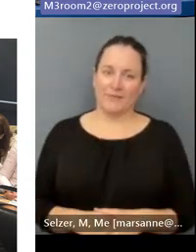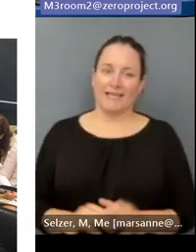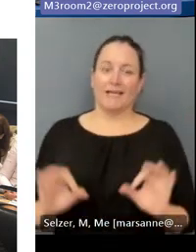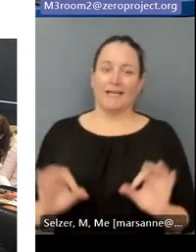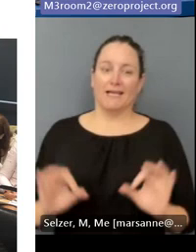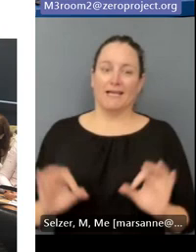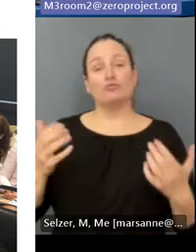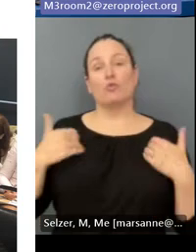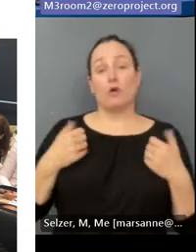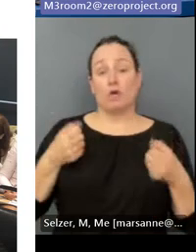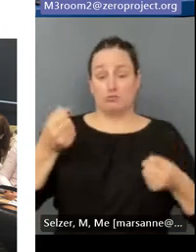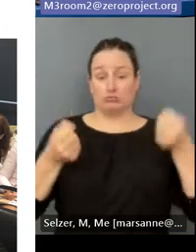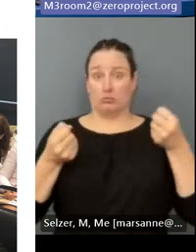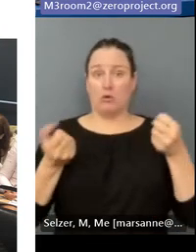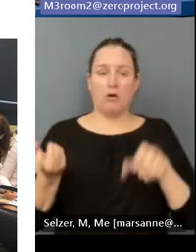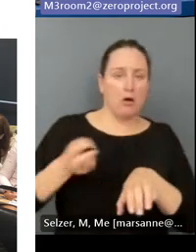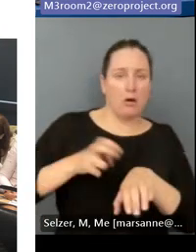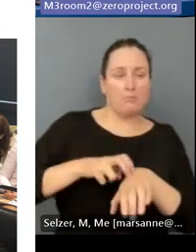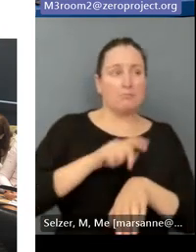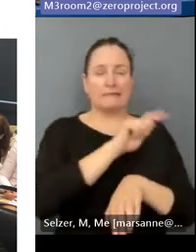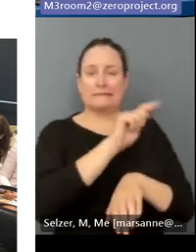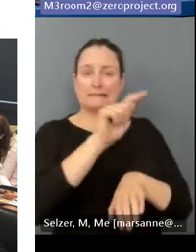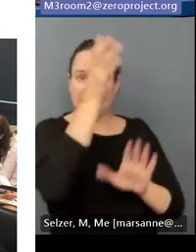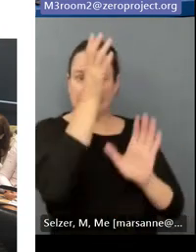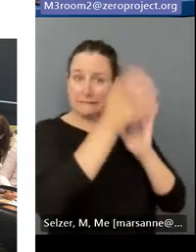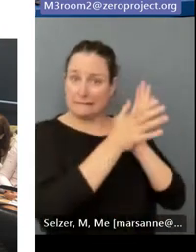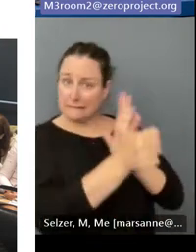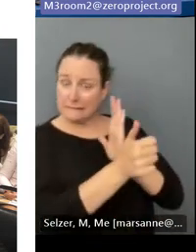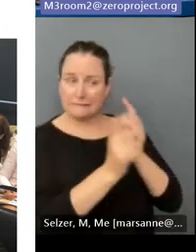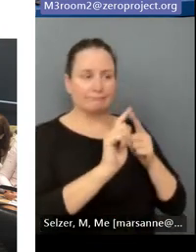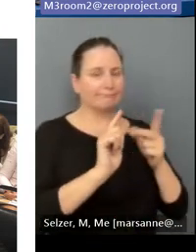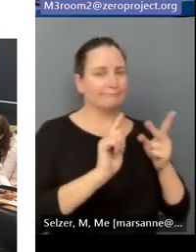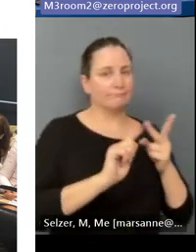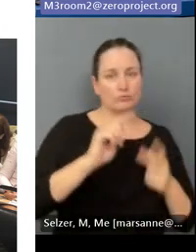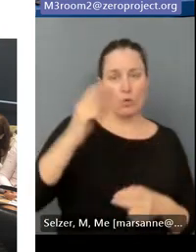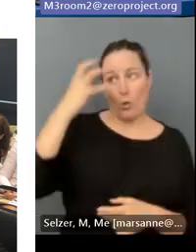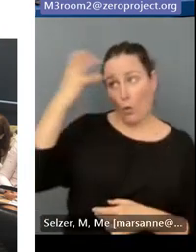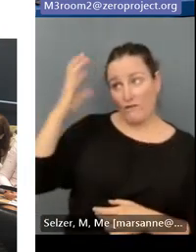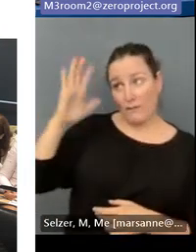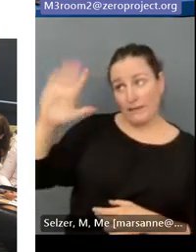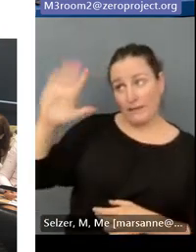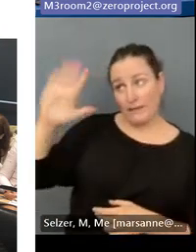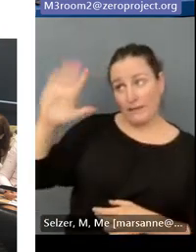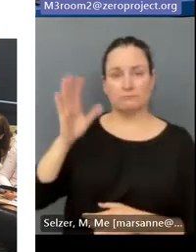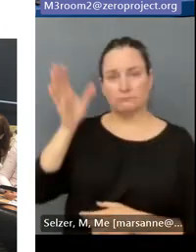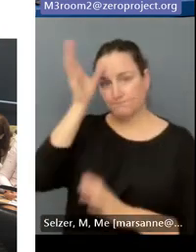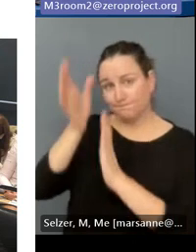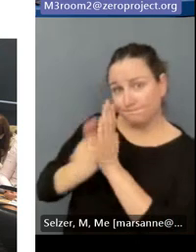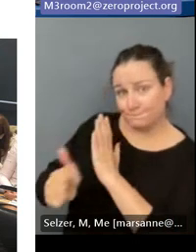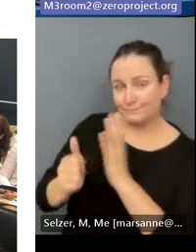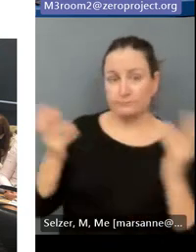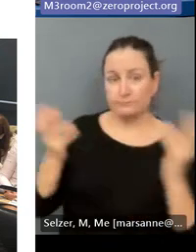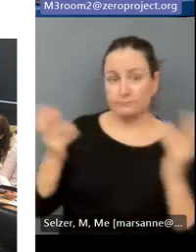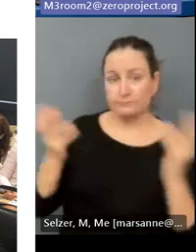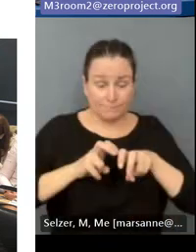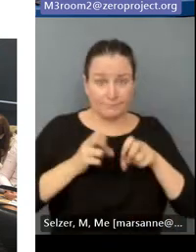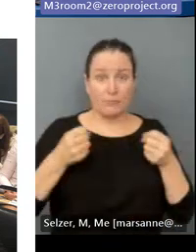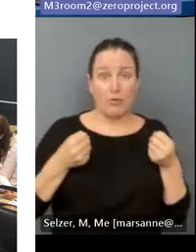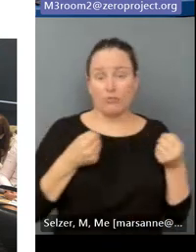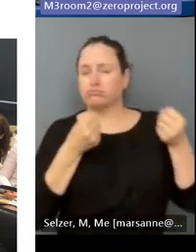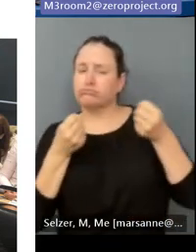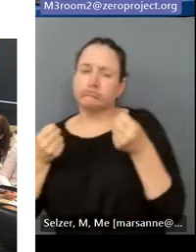we gather specialists and service providers, both state and locally, and then travel around to different communities around